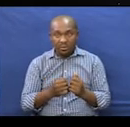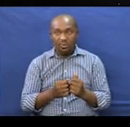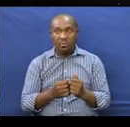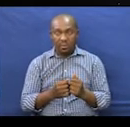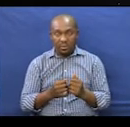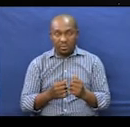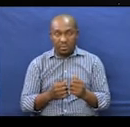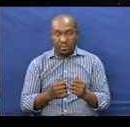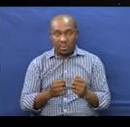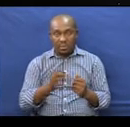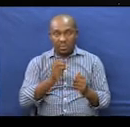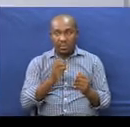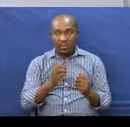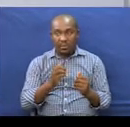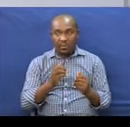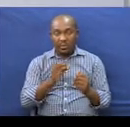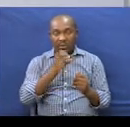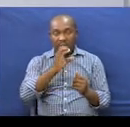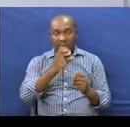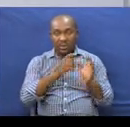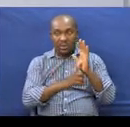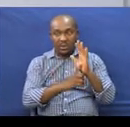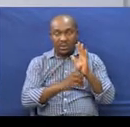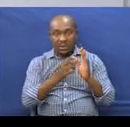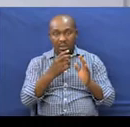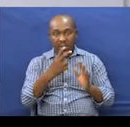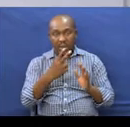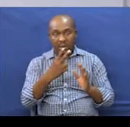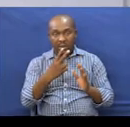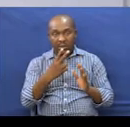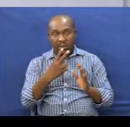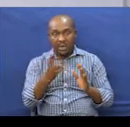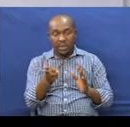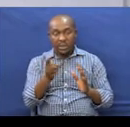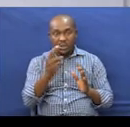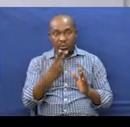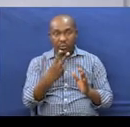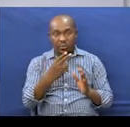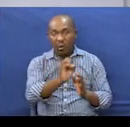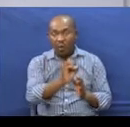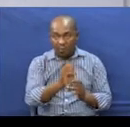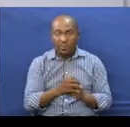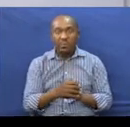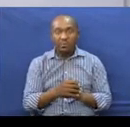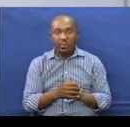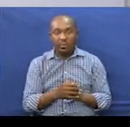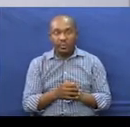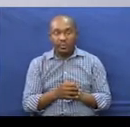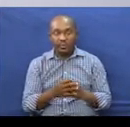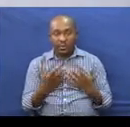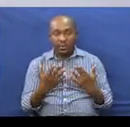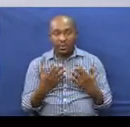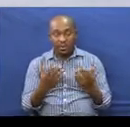6. This is glucose. But where does this formula comes from? Comes from the general formula, which is this one.